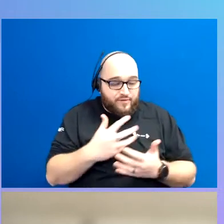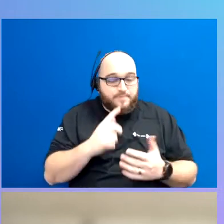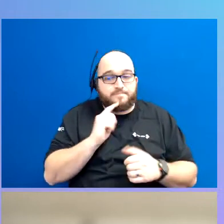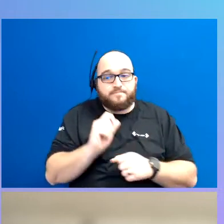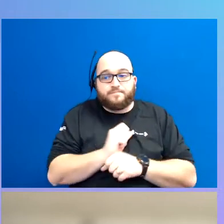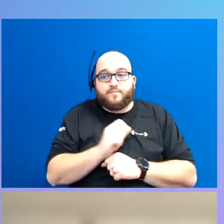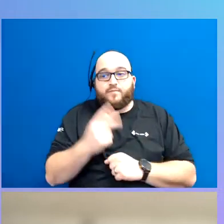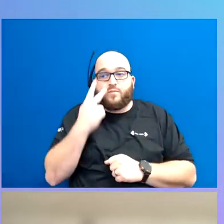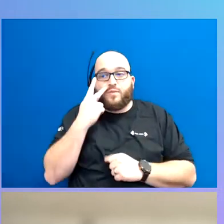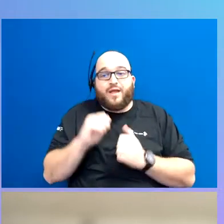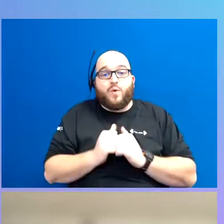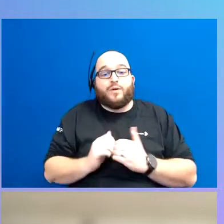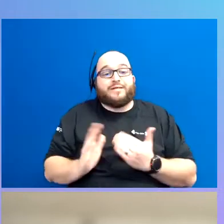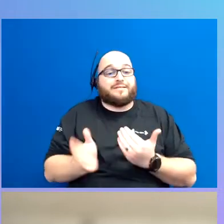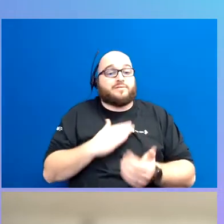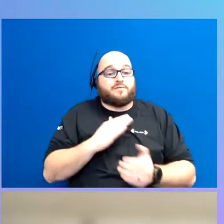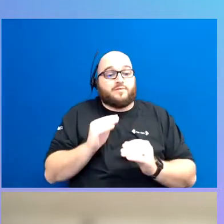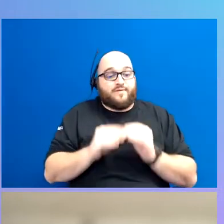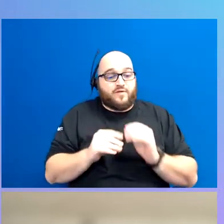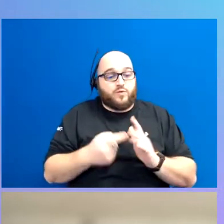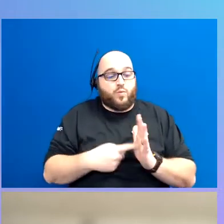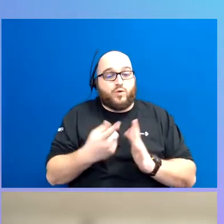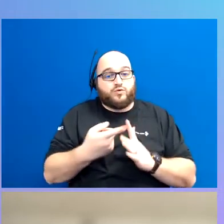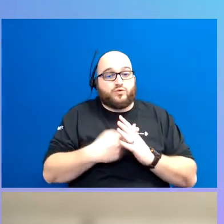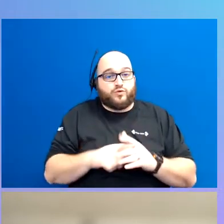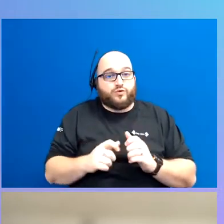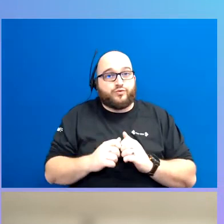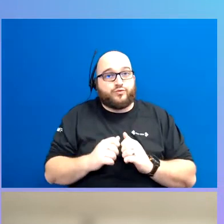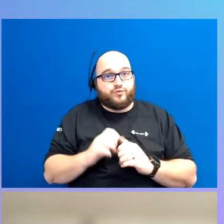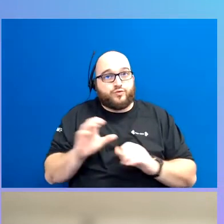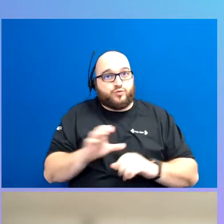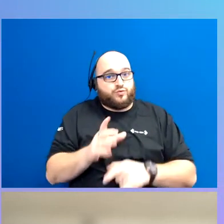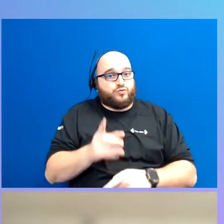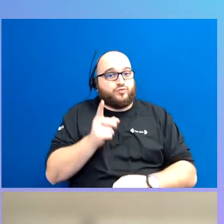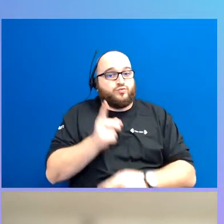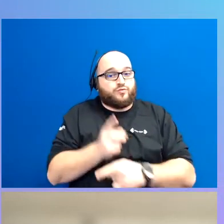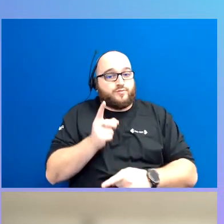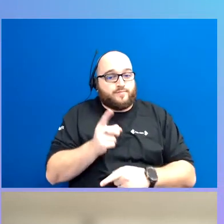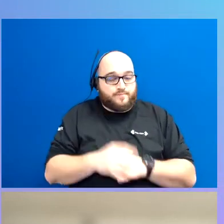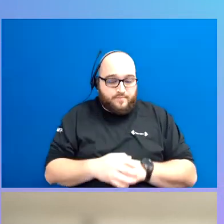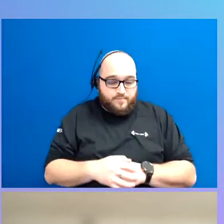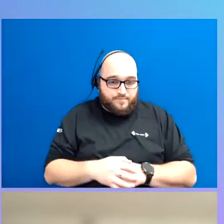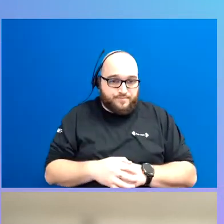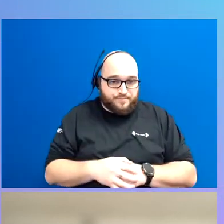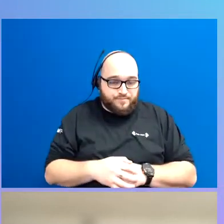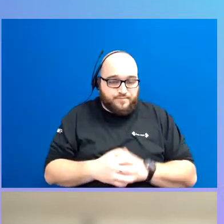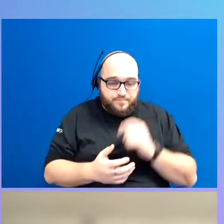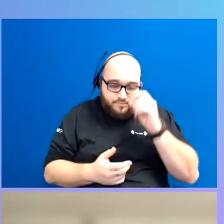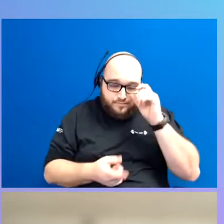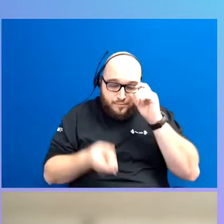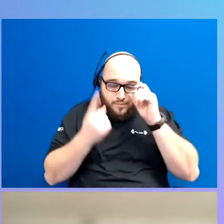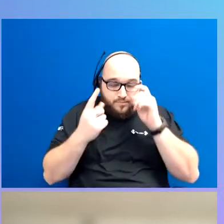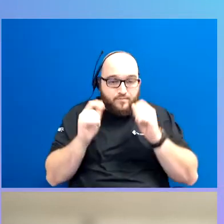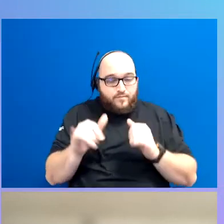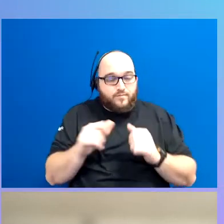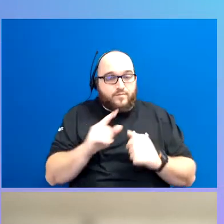it is to fix it once you start doing things properly. And one of the other issues was, sometimes organizations just aren't